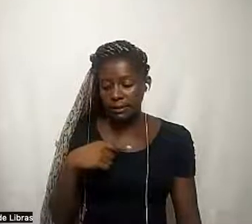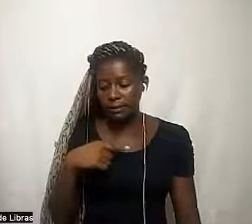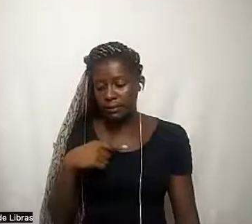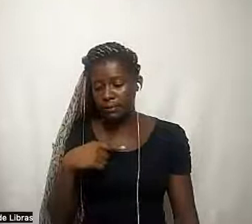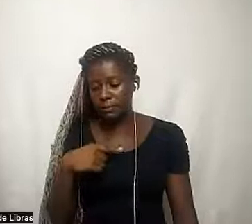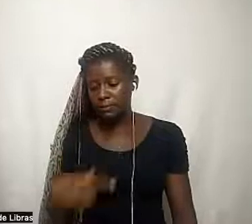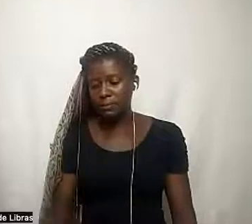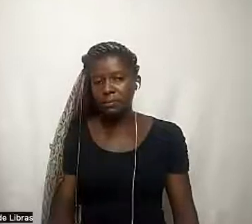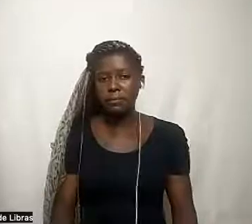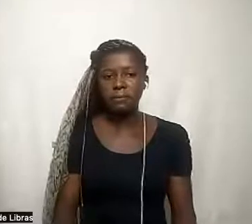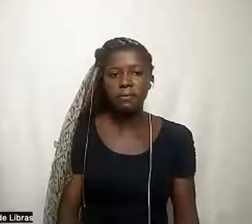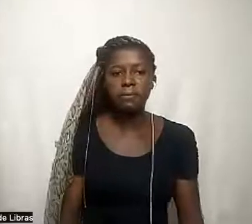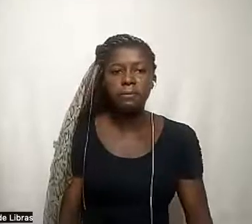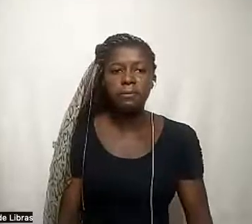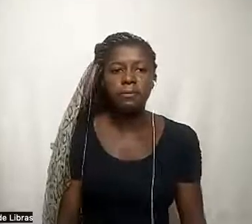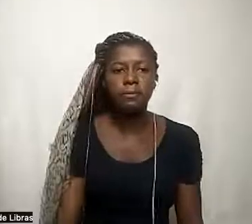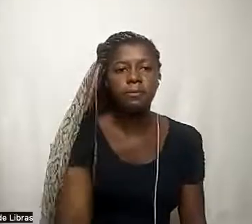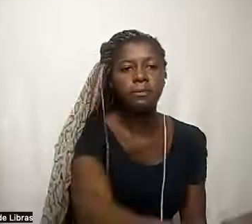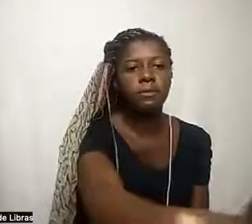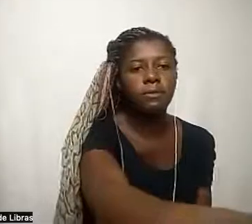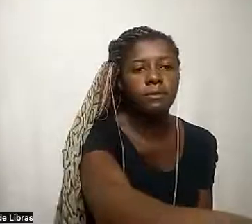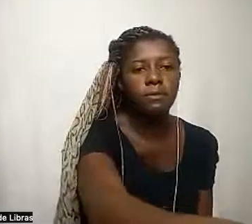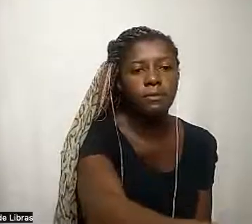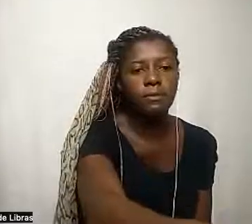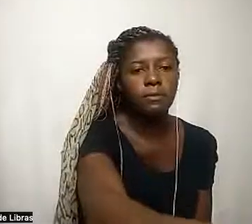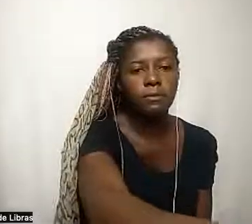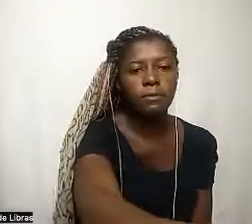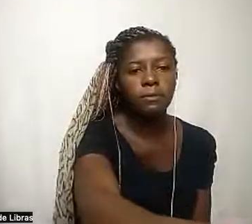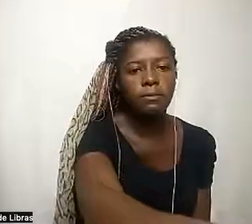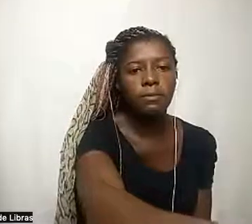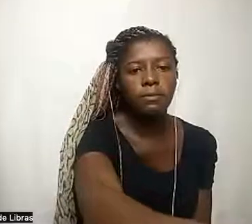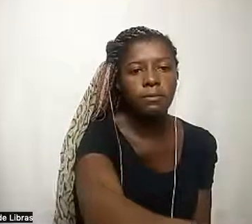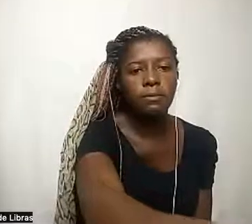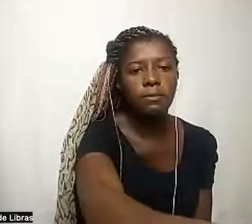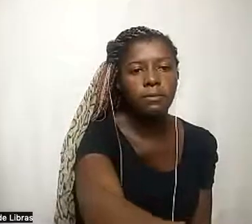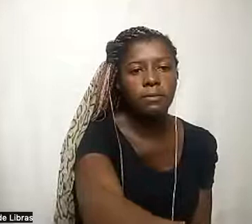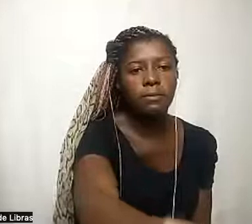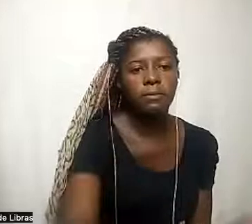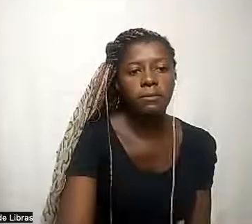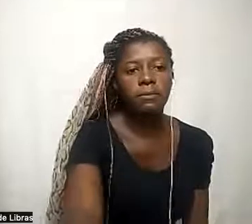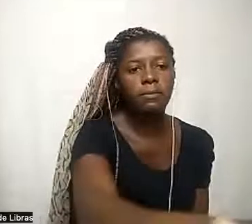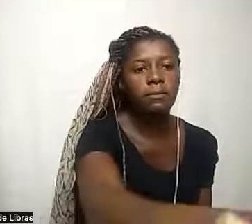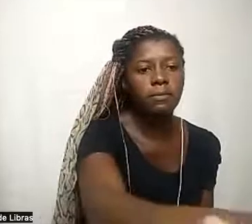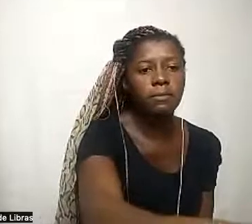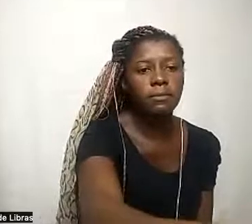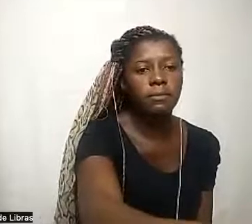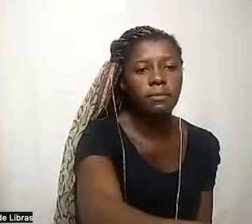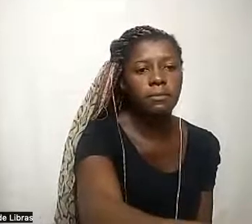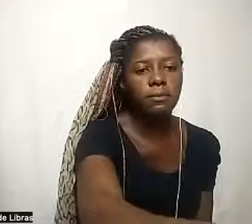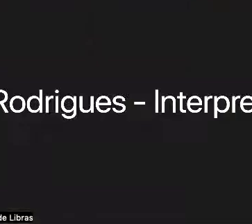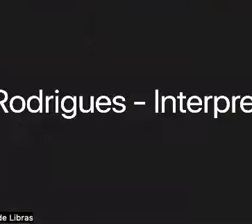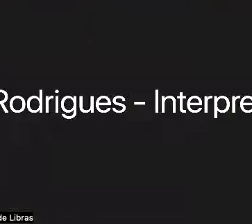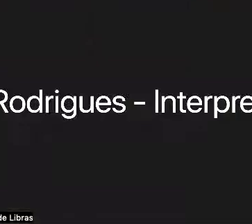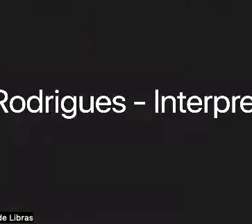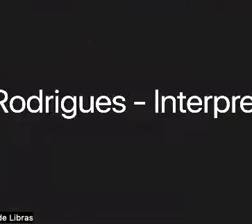a world conflict that the fish is a fauna, but it is also a resource. So one